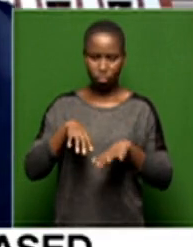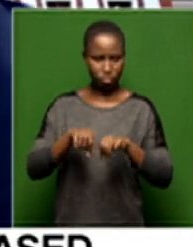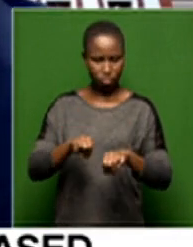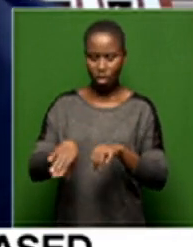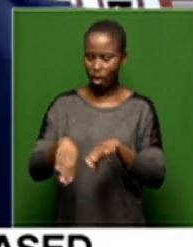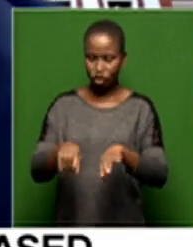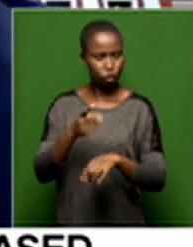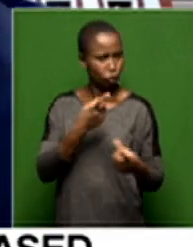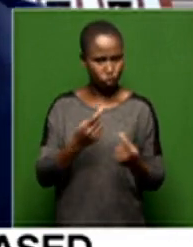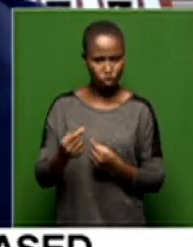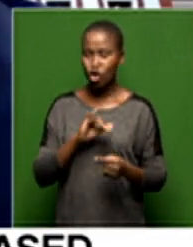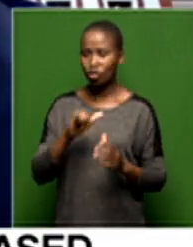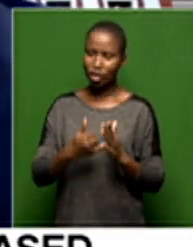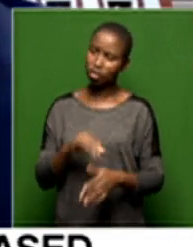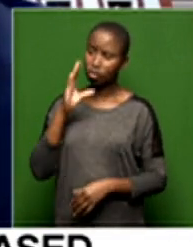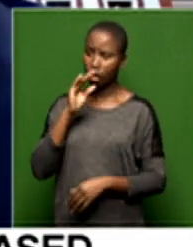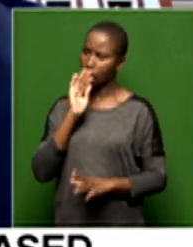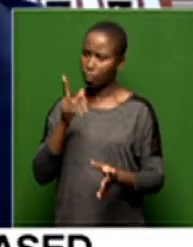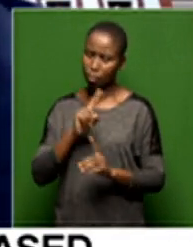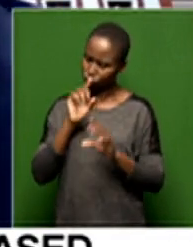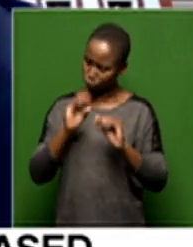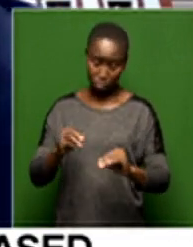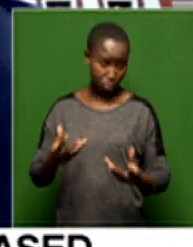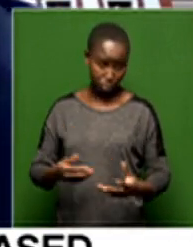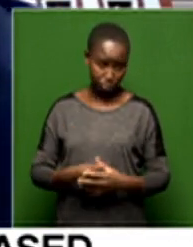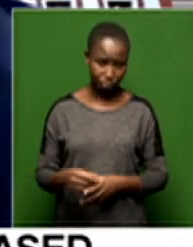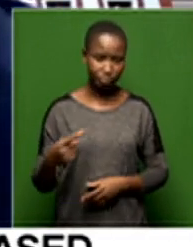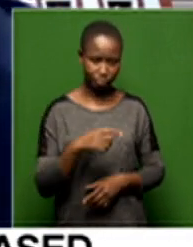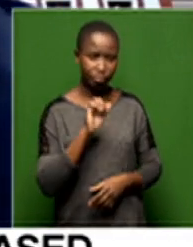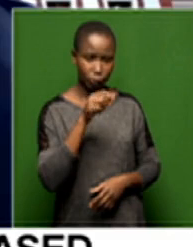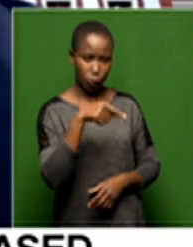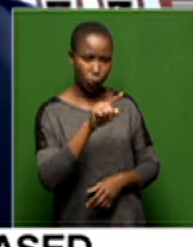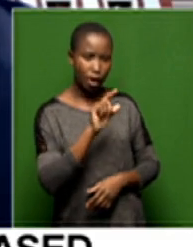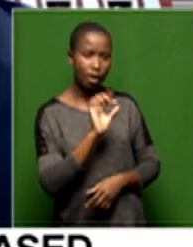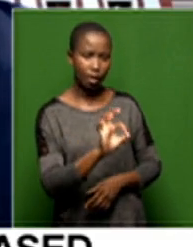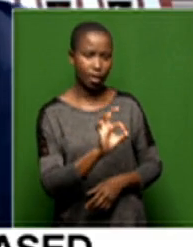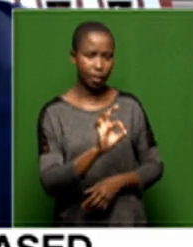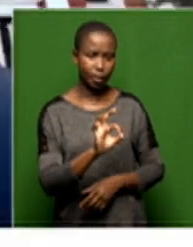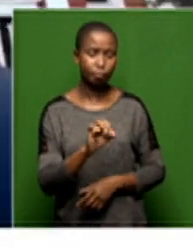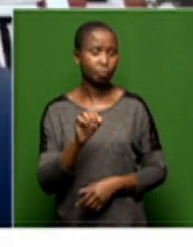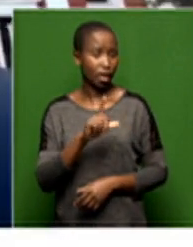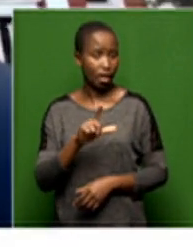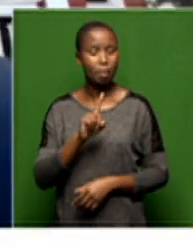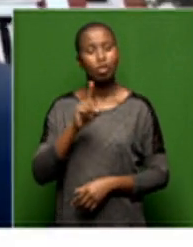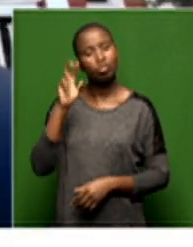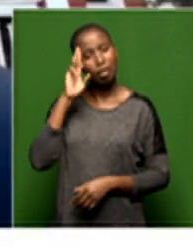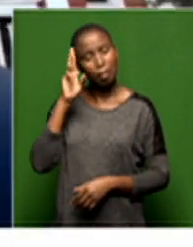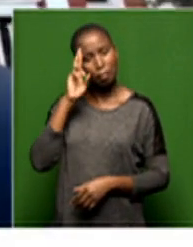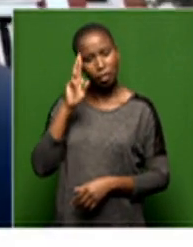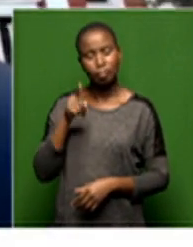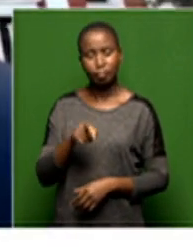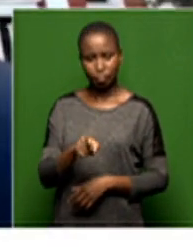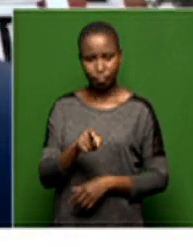shops. Well, you are correct. You are correct, Leon. But remember, it's a combination of